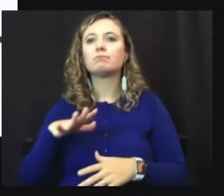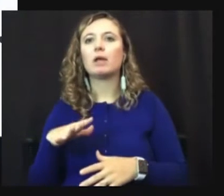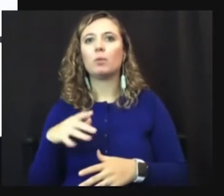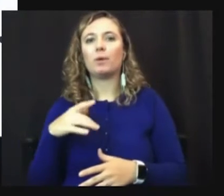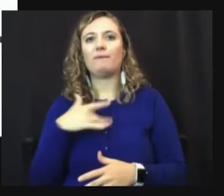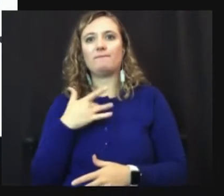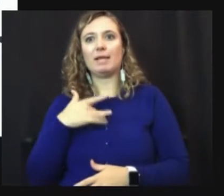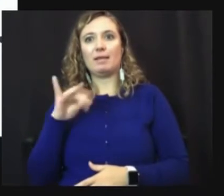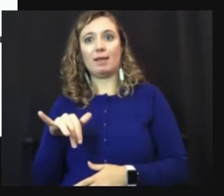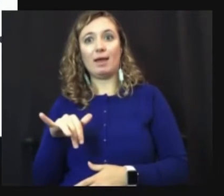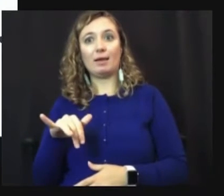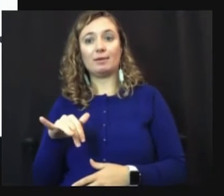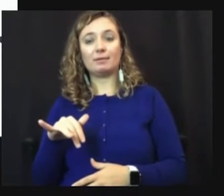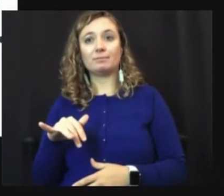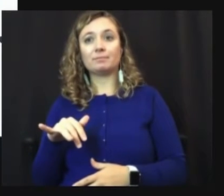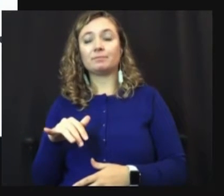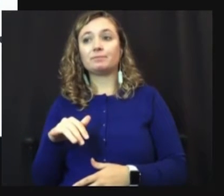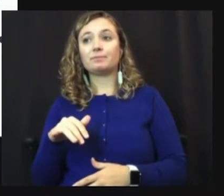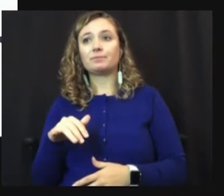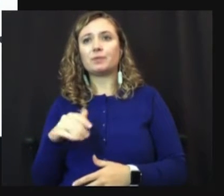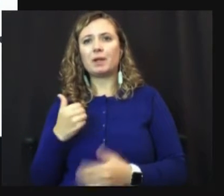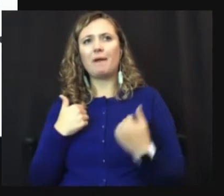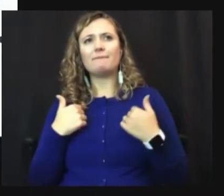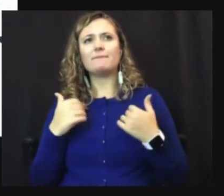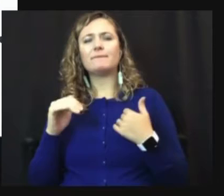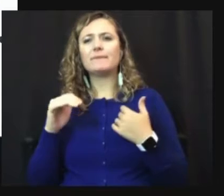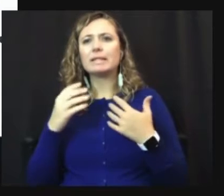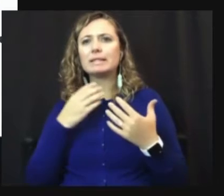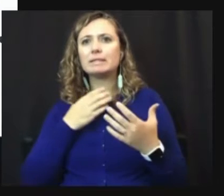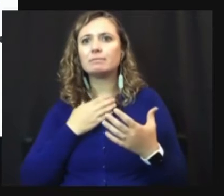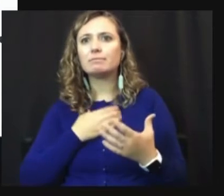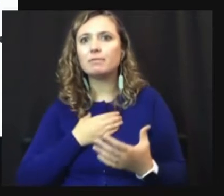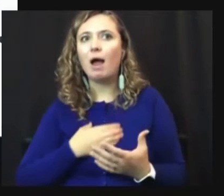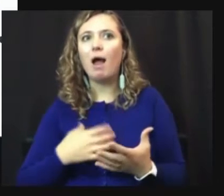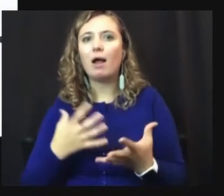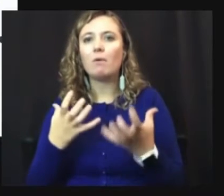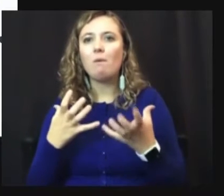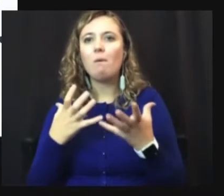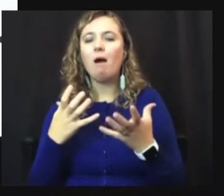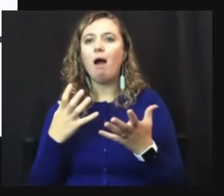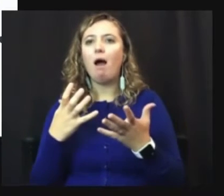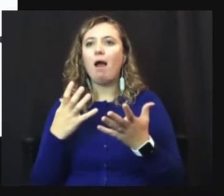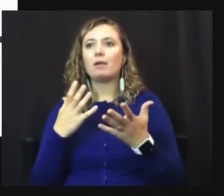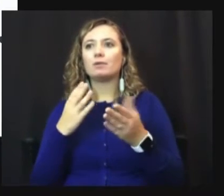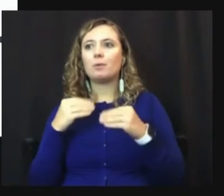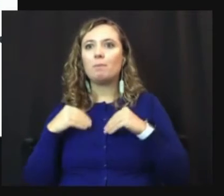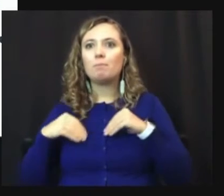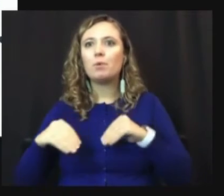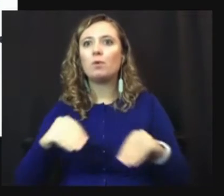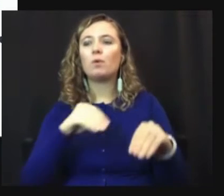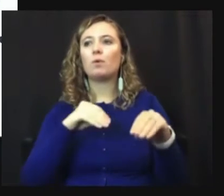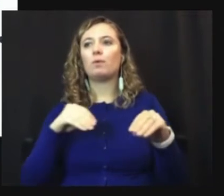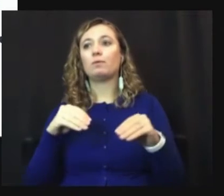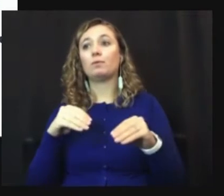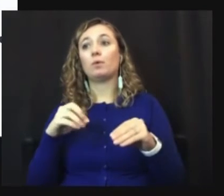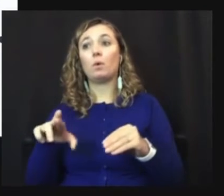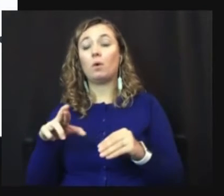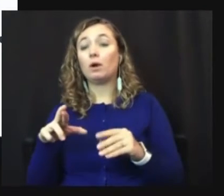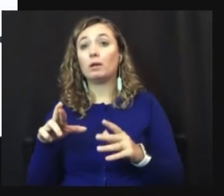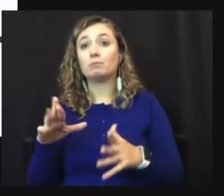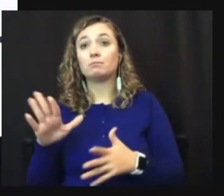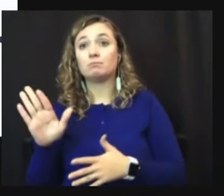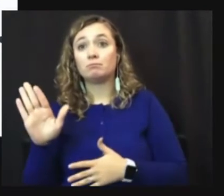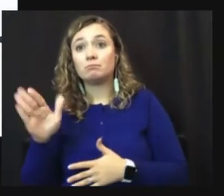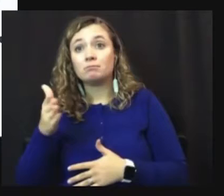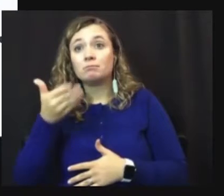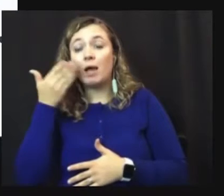senses, we have this desire to move vestibularly, or maybe we have a desire to smell things, or a desire for oral